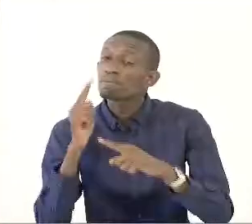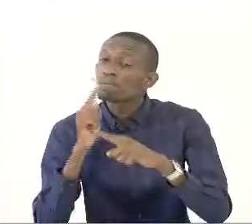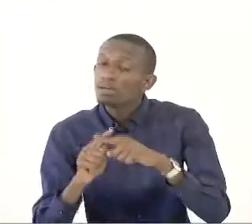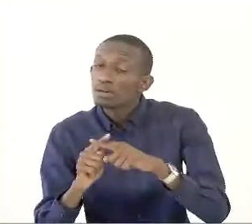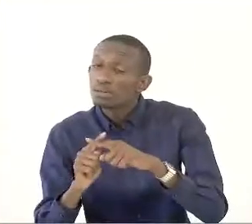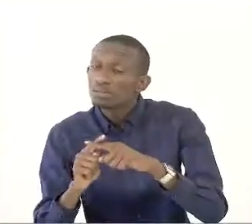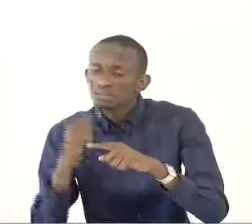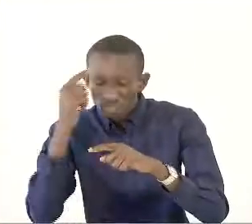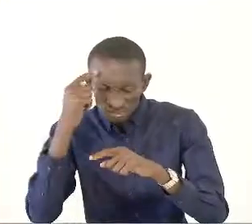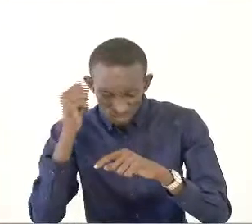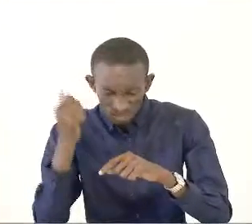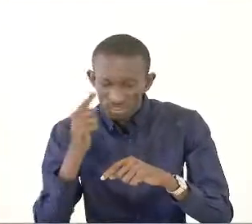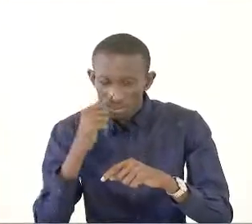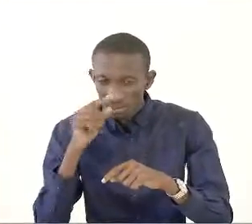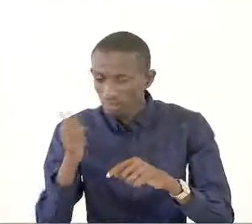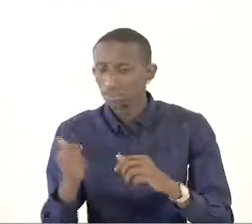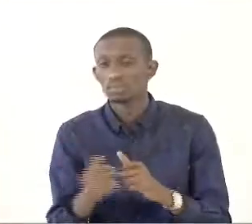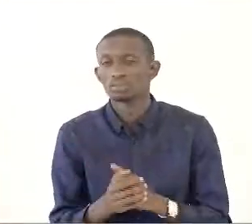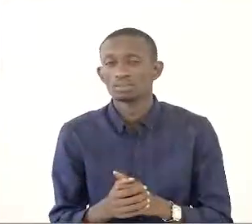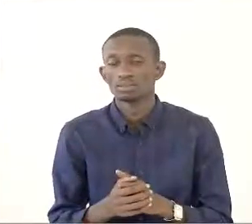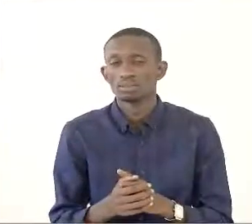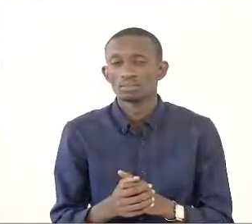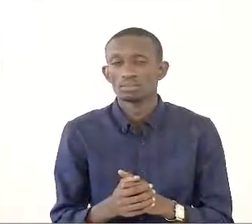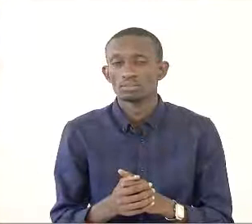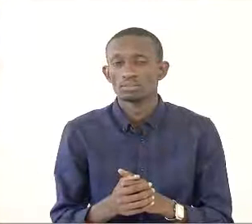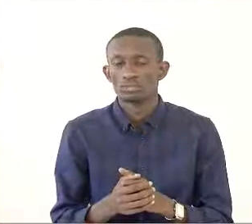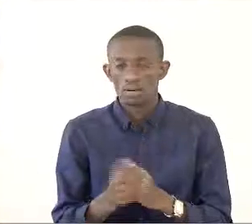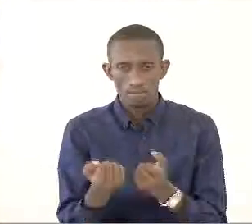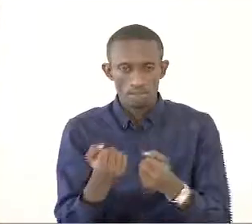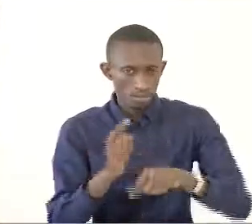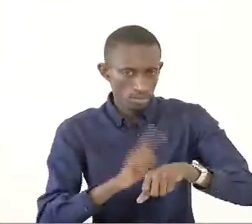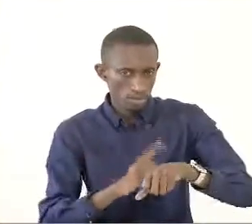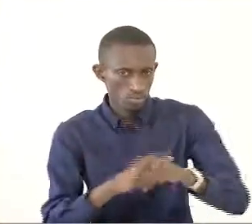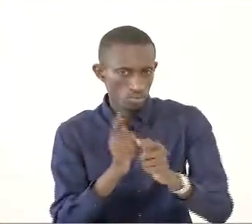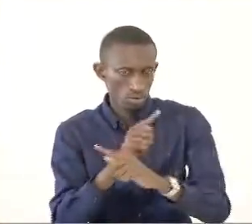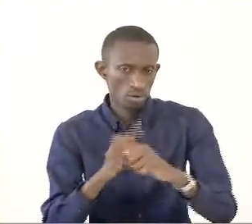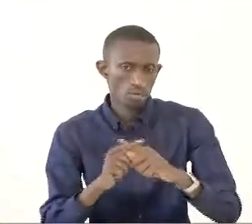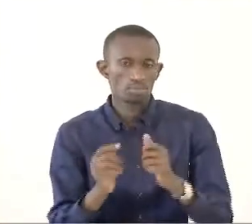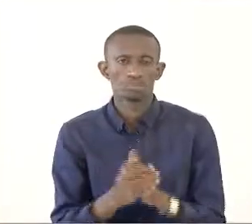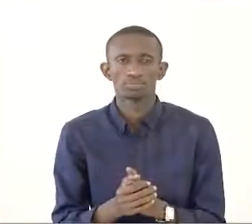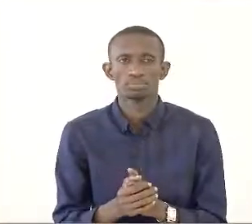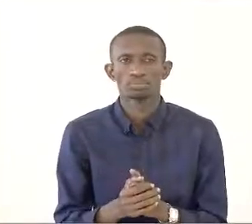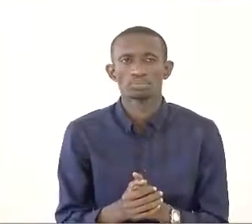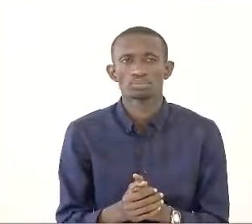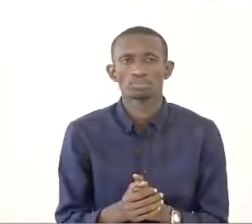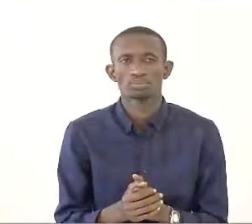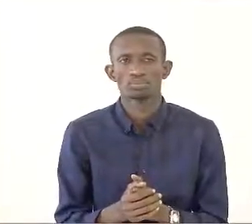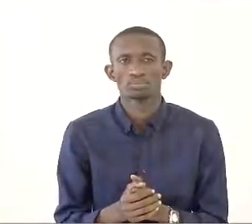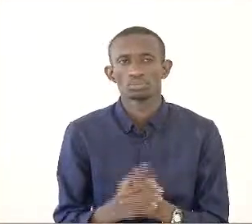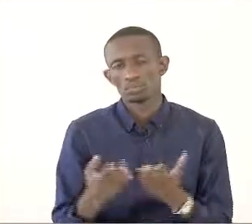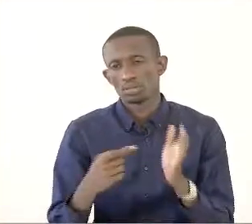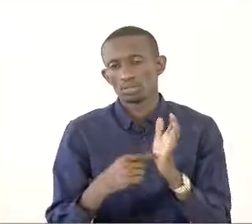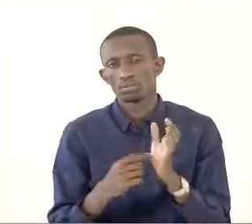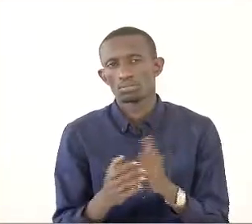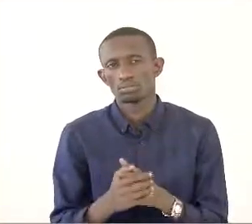thing that is expressed per unit of time. Do you understand that? So here we have, let's be